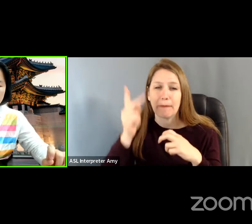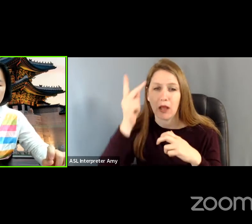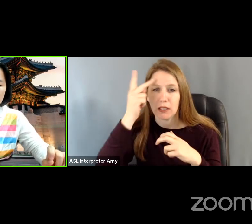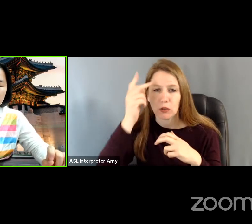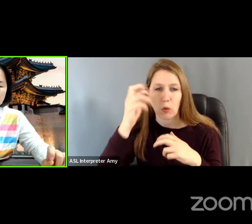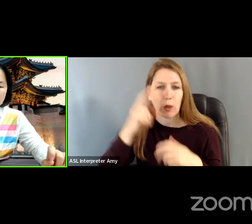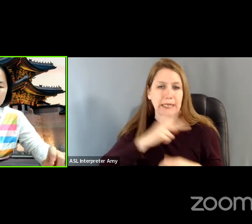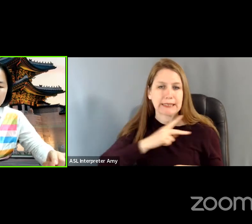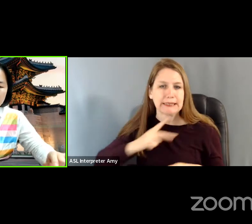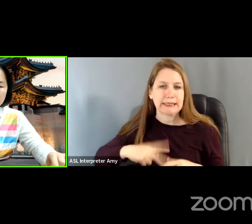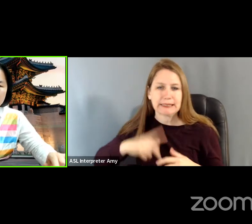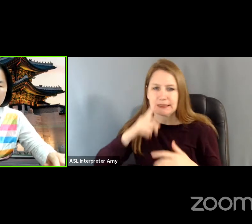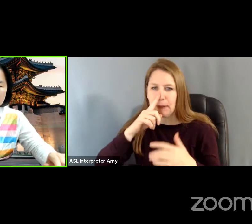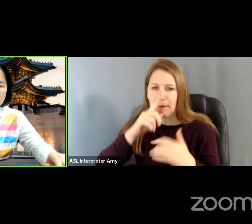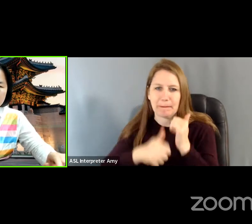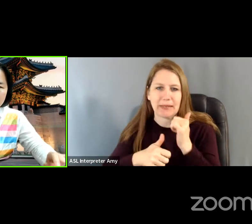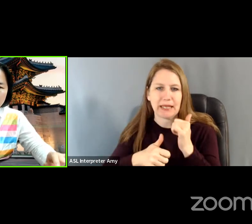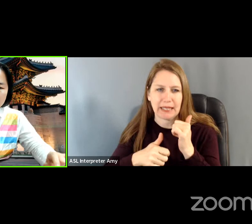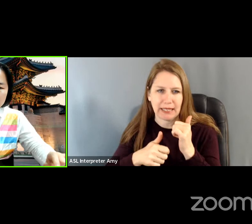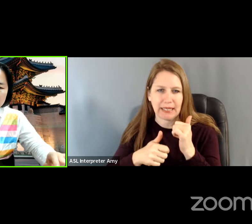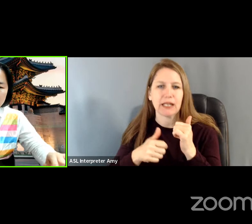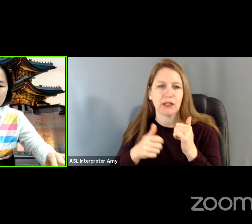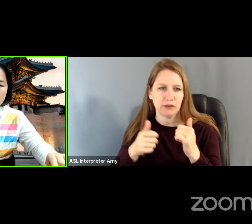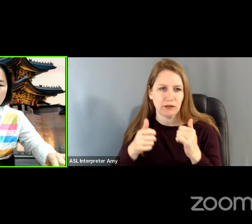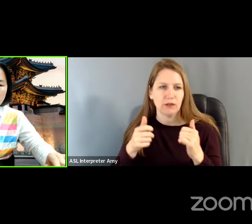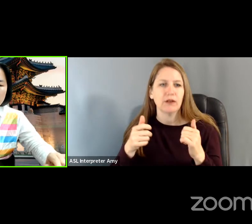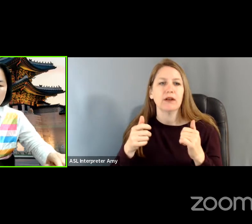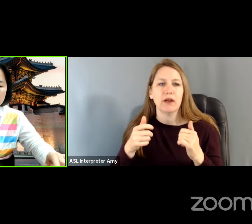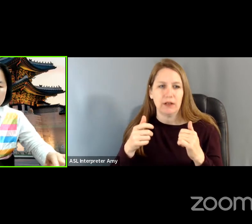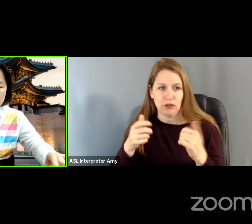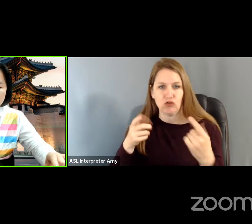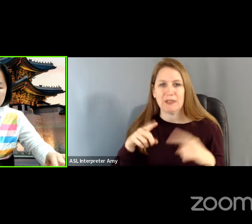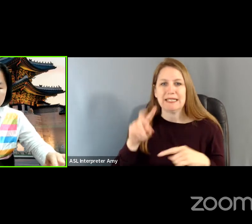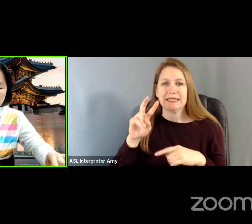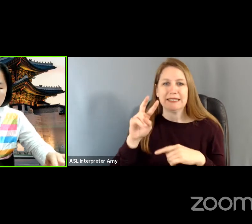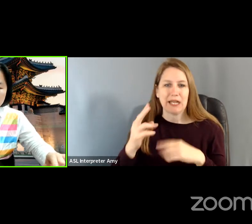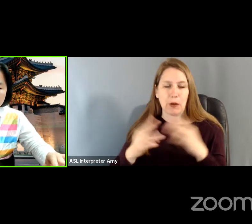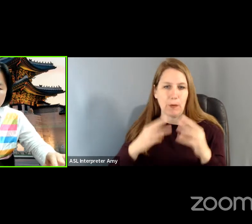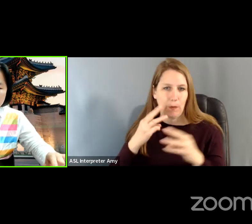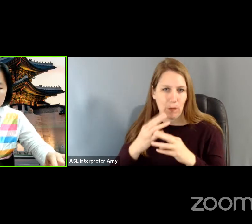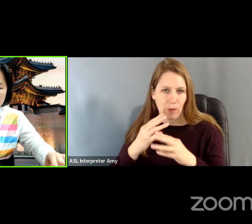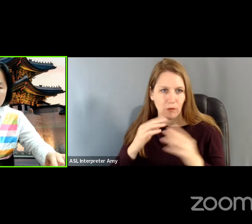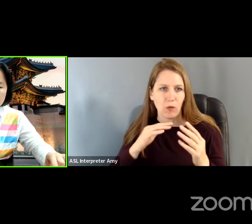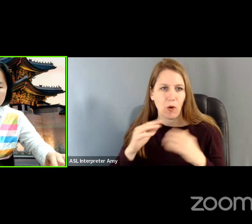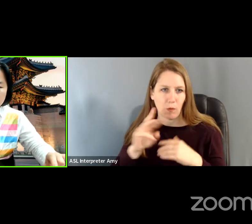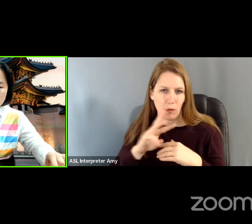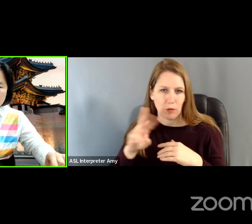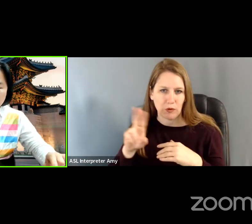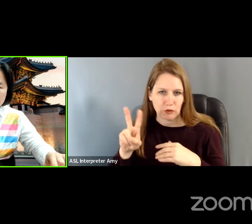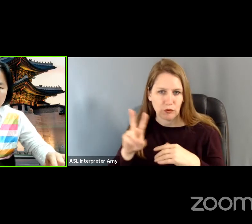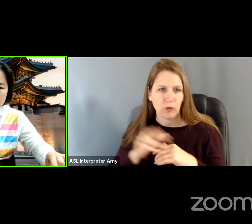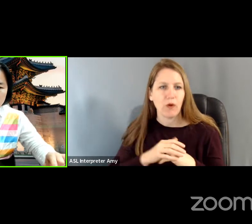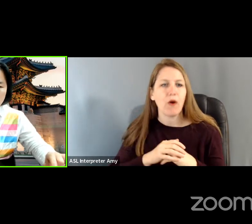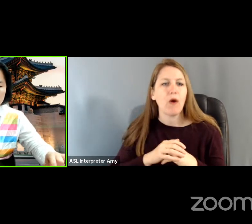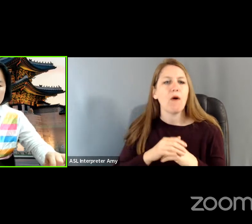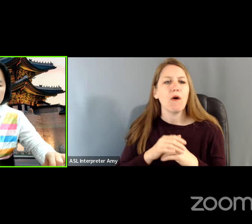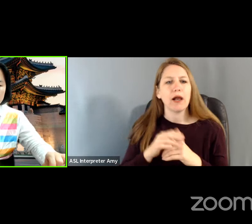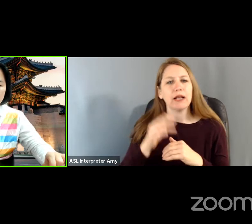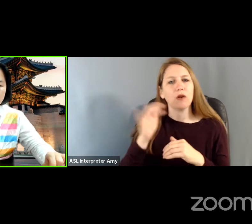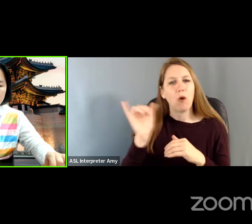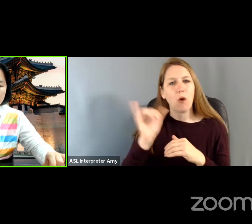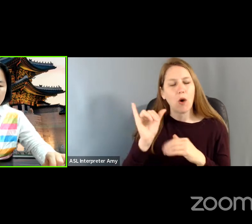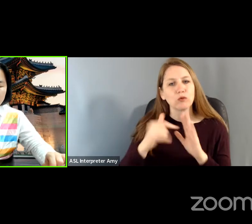world, and as a god or a representative of the gods in the transcendental